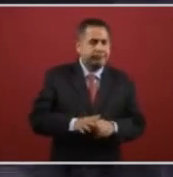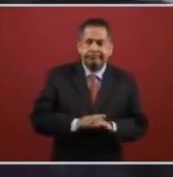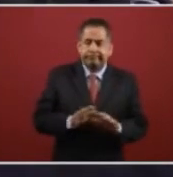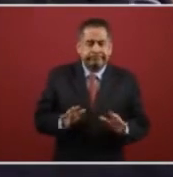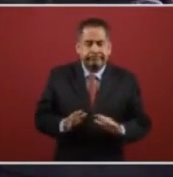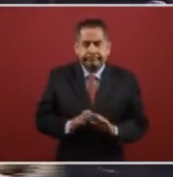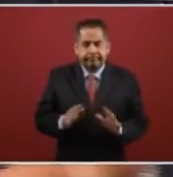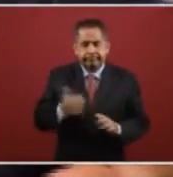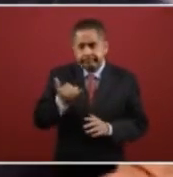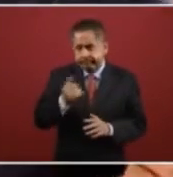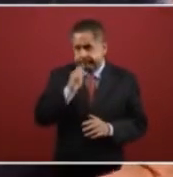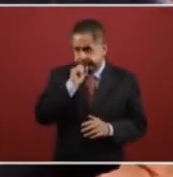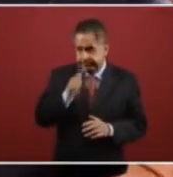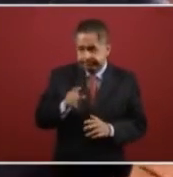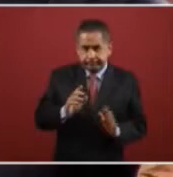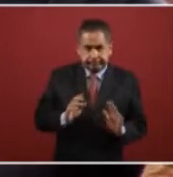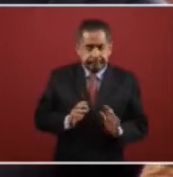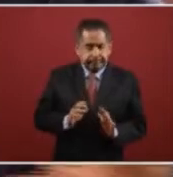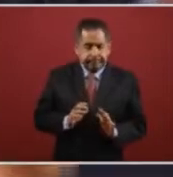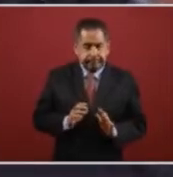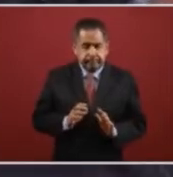force.